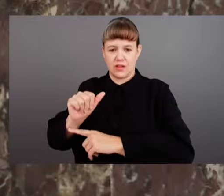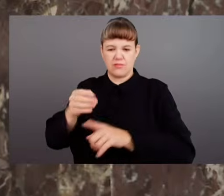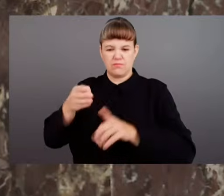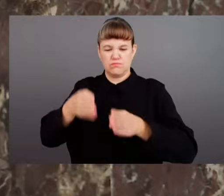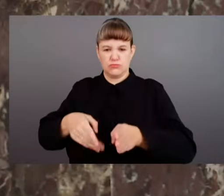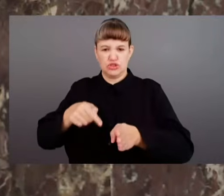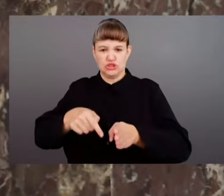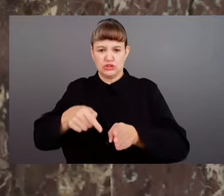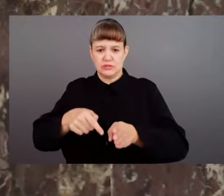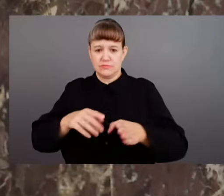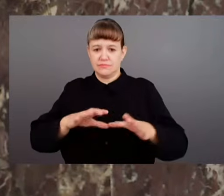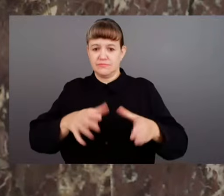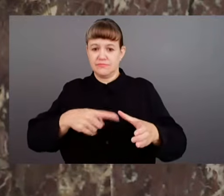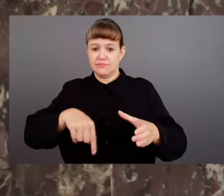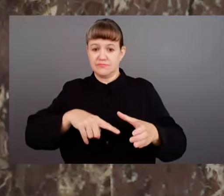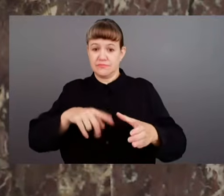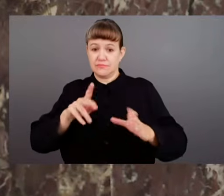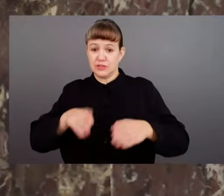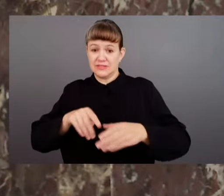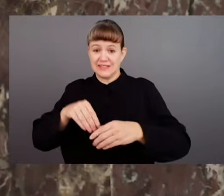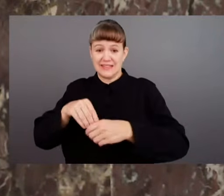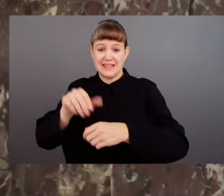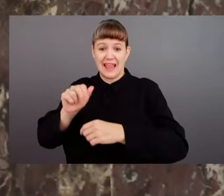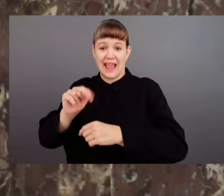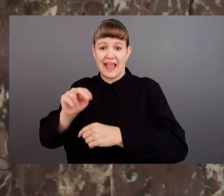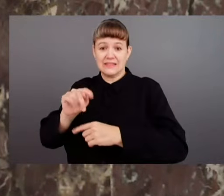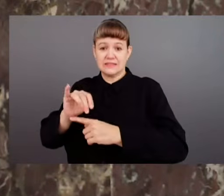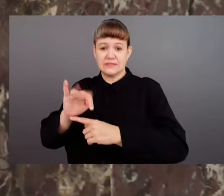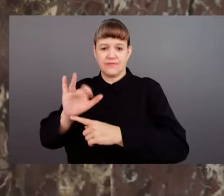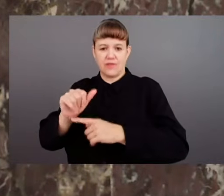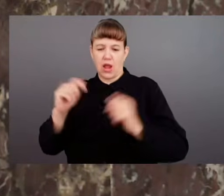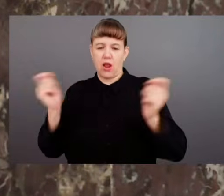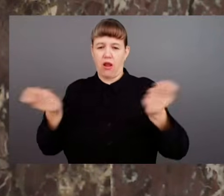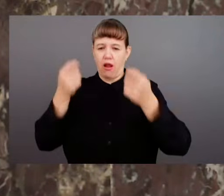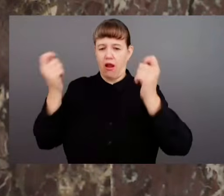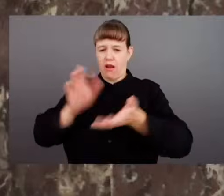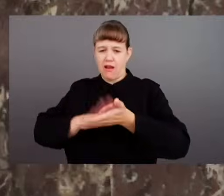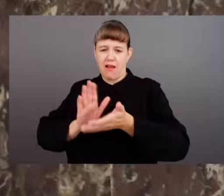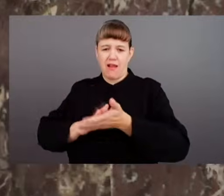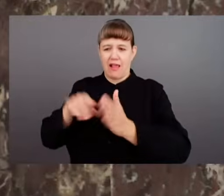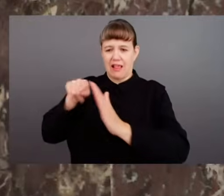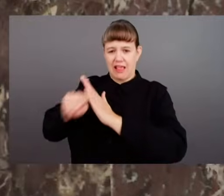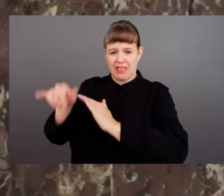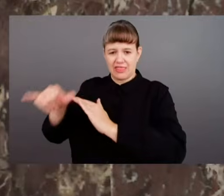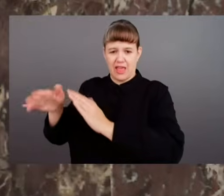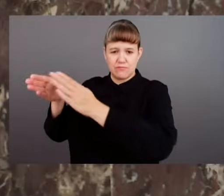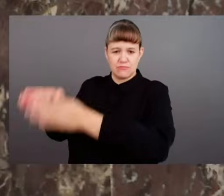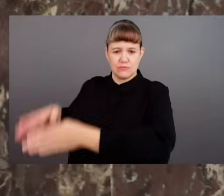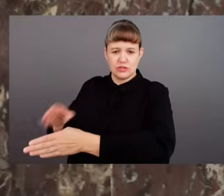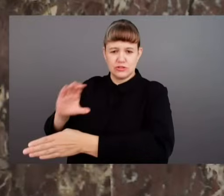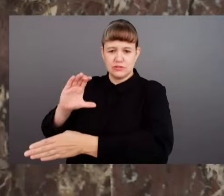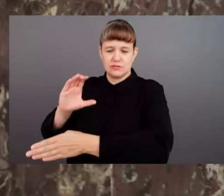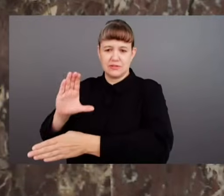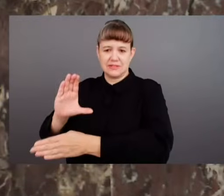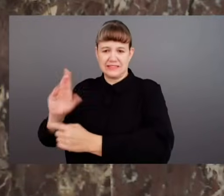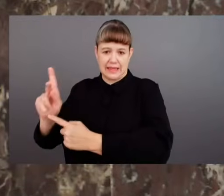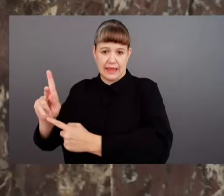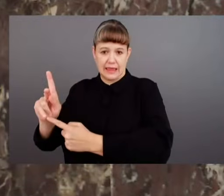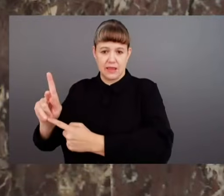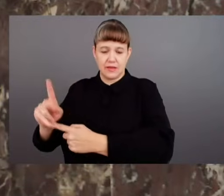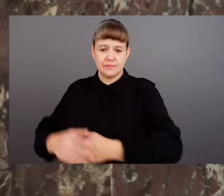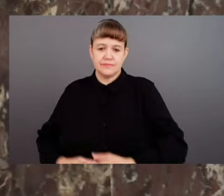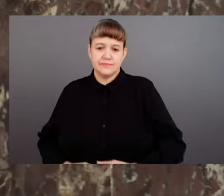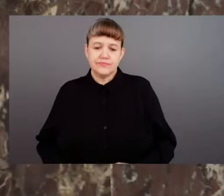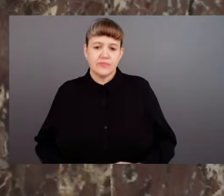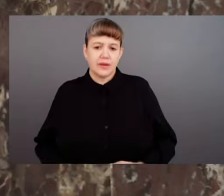are openly calling for conservatives to be murdered, including a sitting U.S. senator.